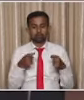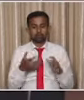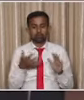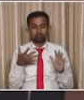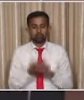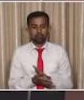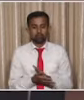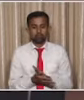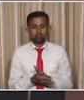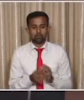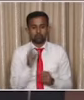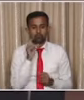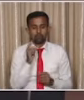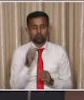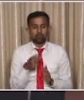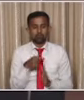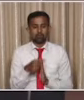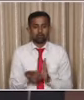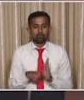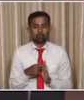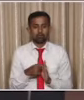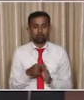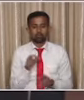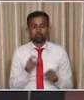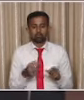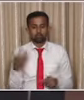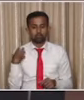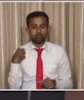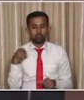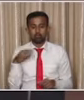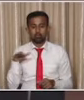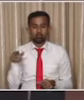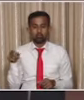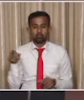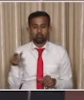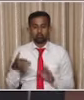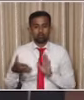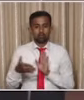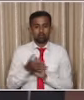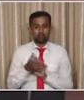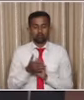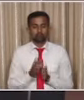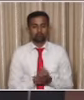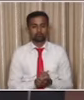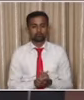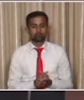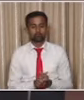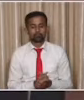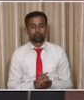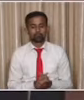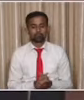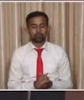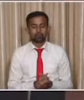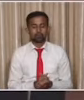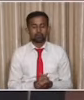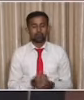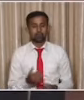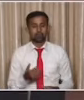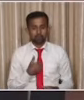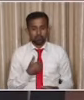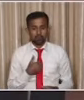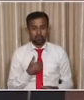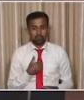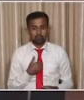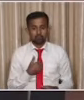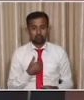Sri Lankans are close to the Muslim community. Heart of heart, we bleed. Our heart beats for the people of